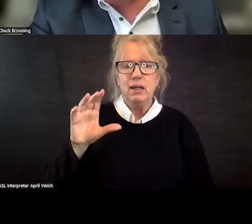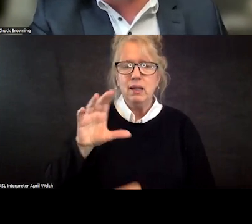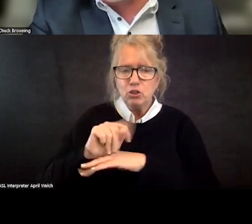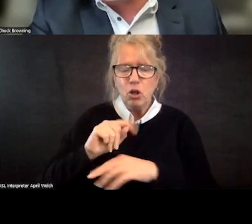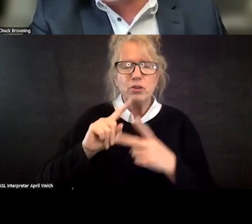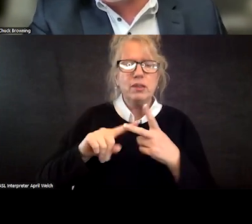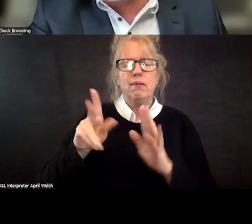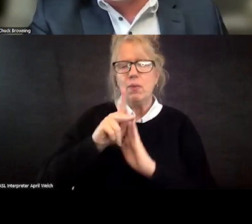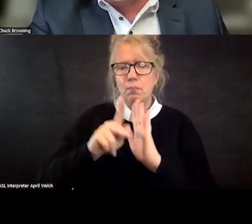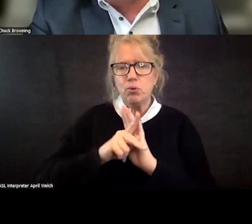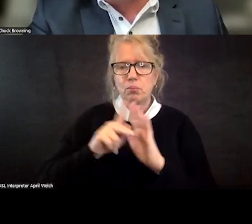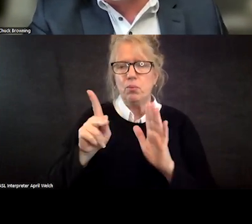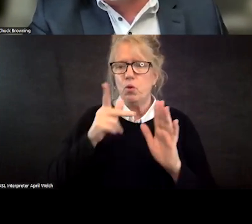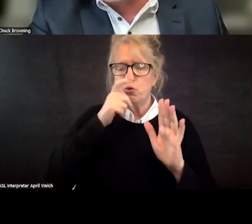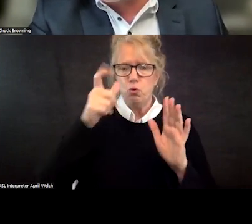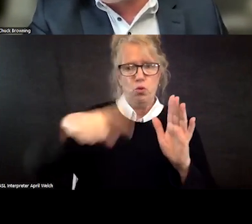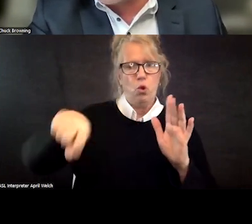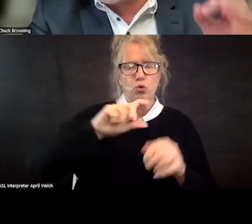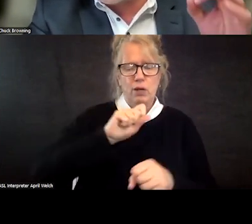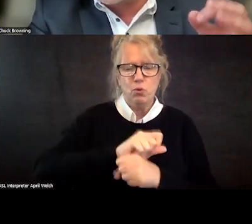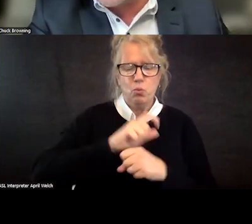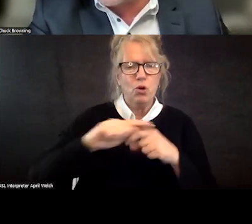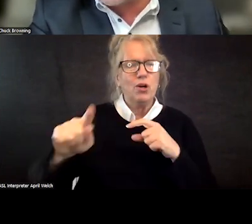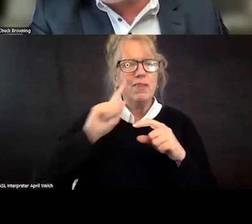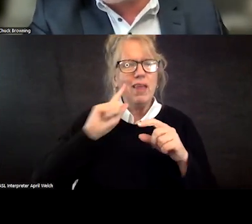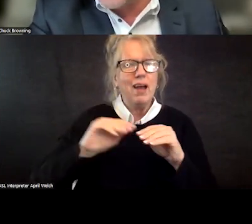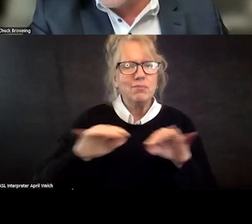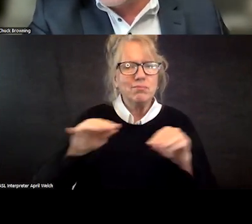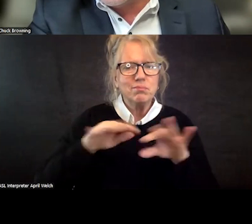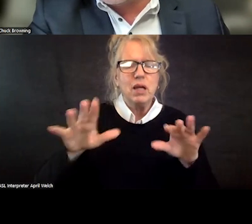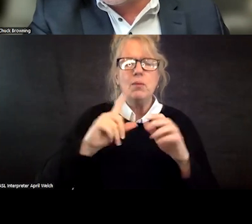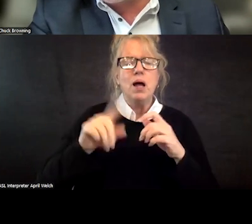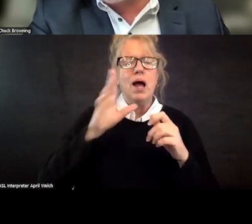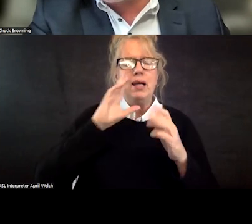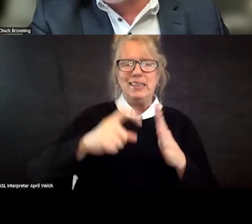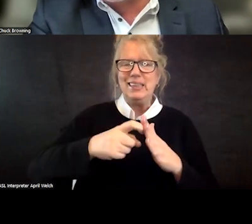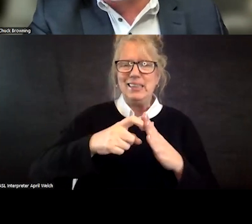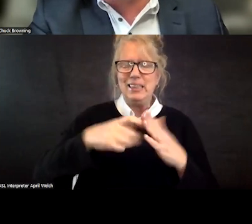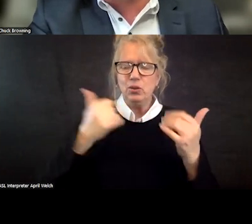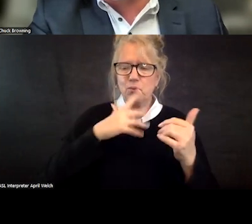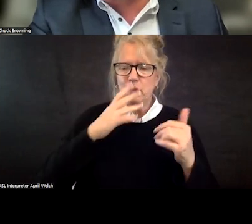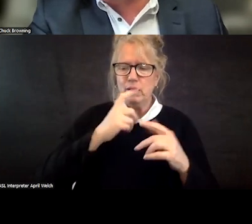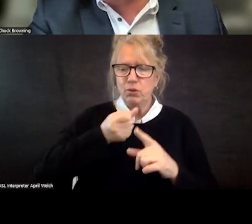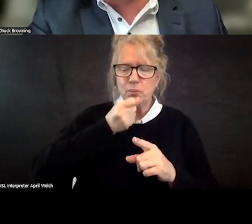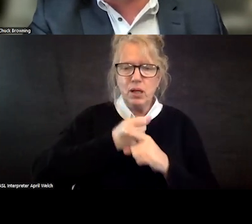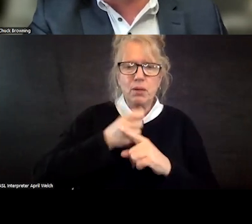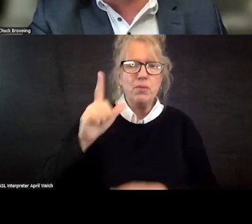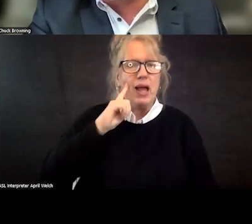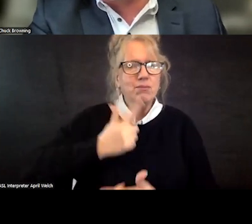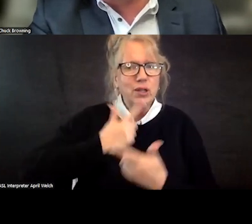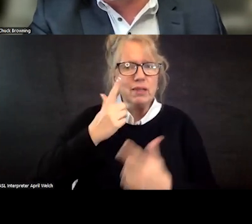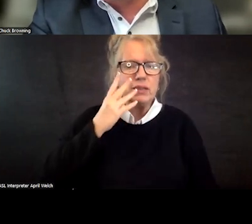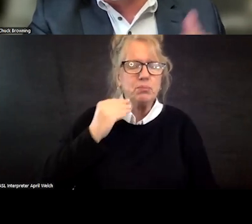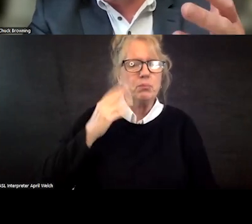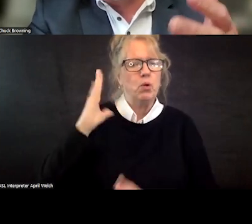worked throughout the summit. This release came out. It has got a key focus on dignity. It had a real impact from lived experience and some of those principles.